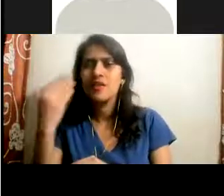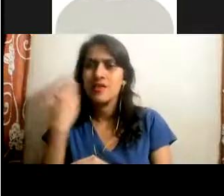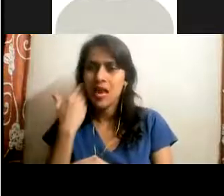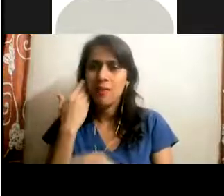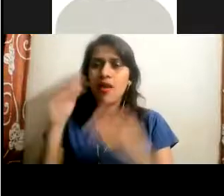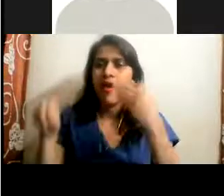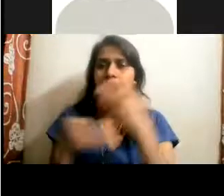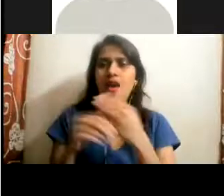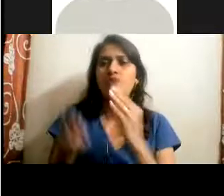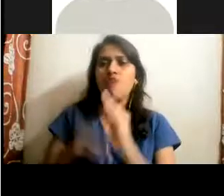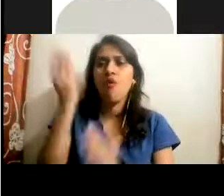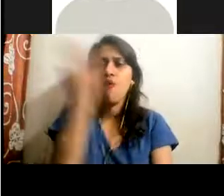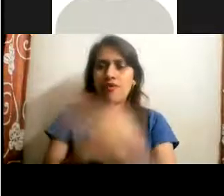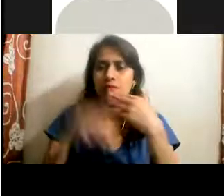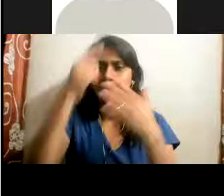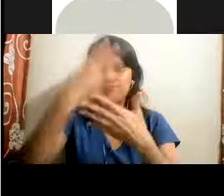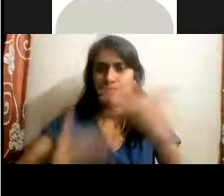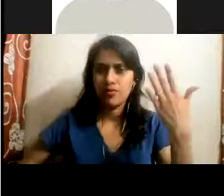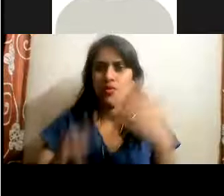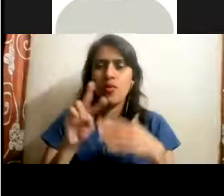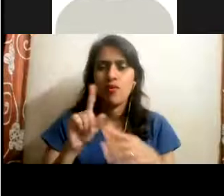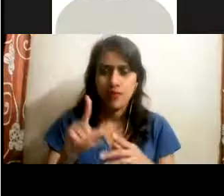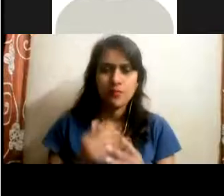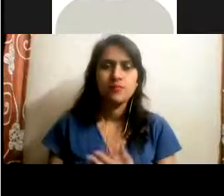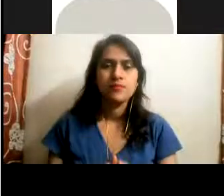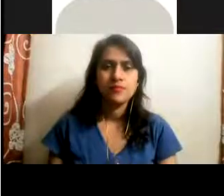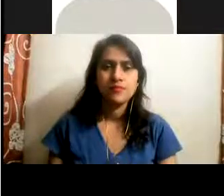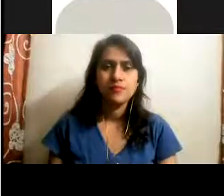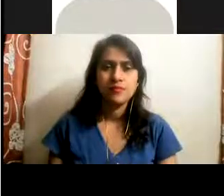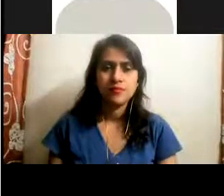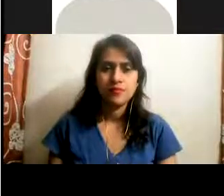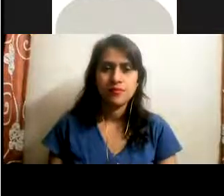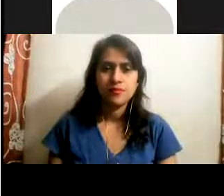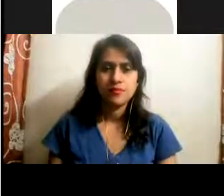chronic neurological conditions like multiple sclerosis or